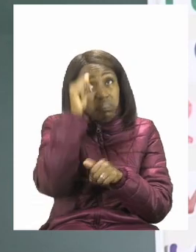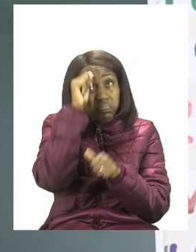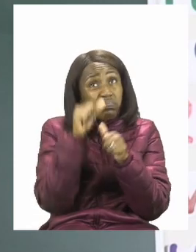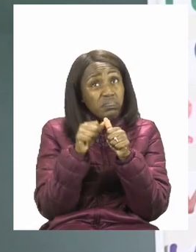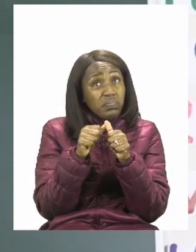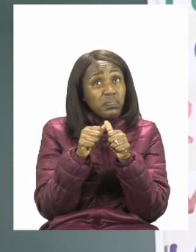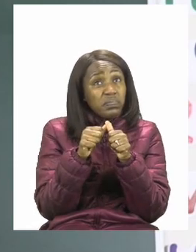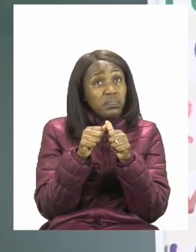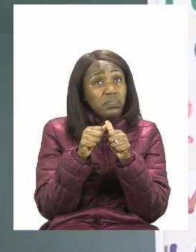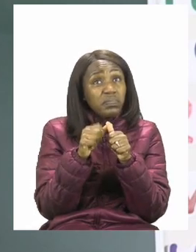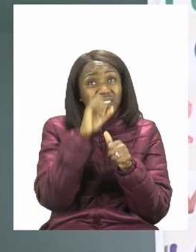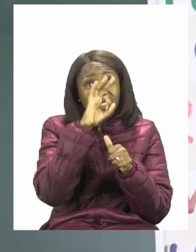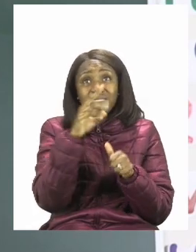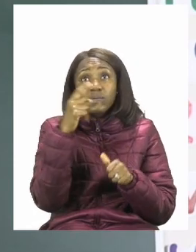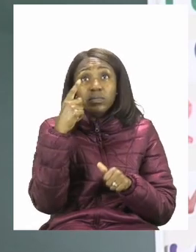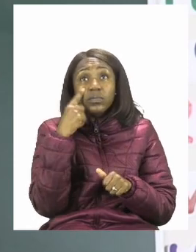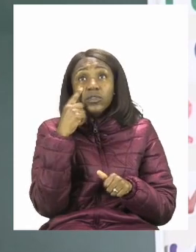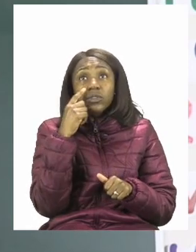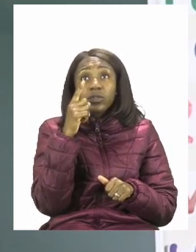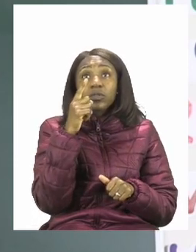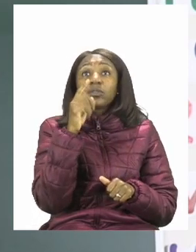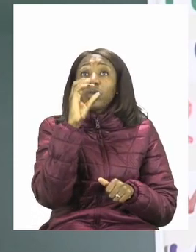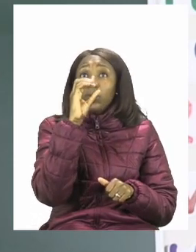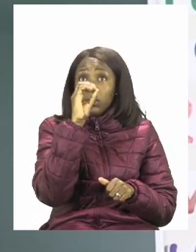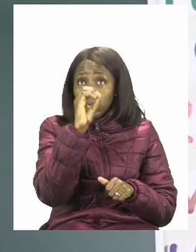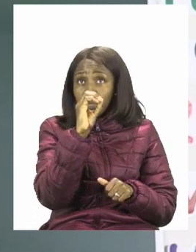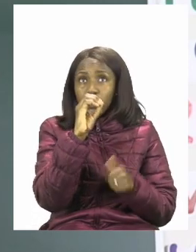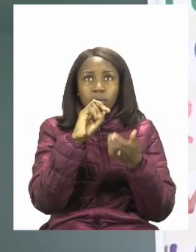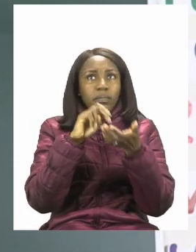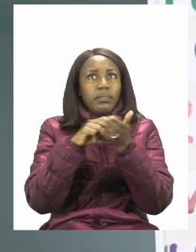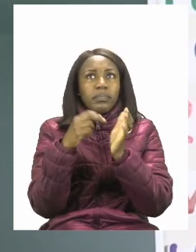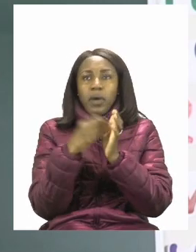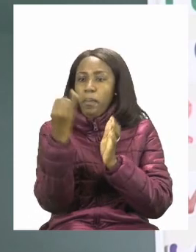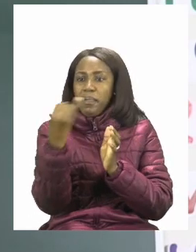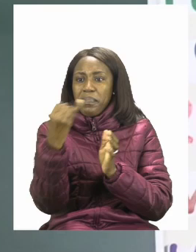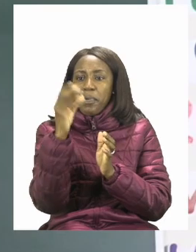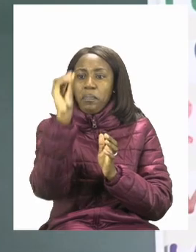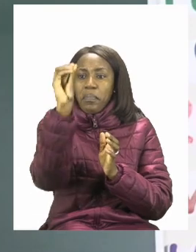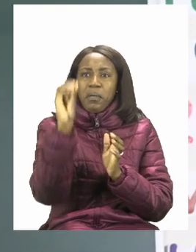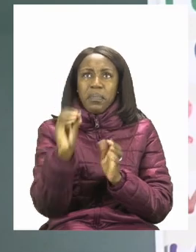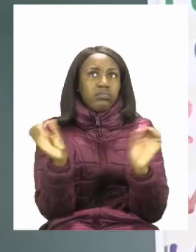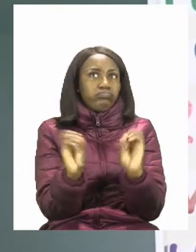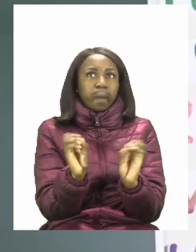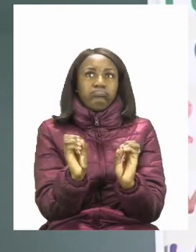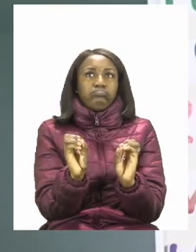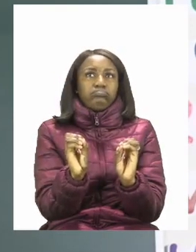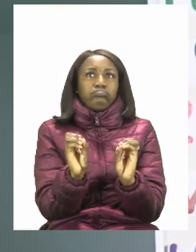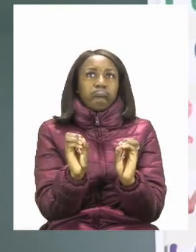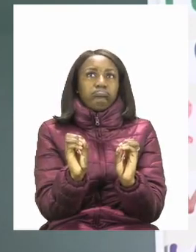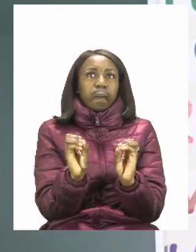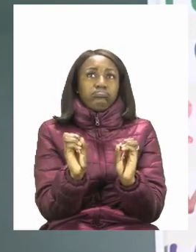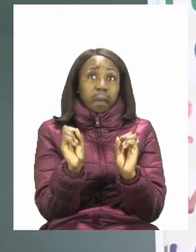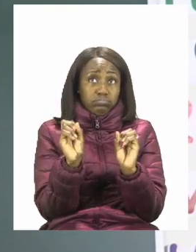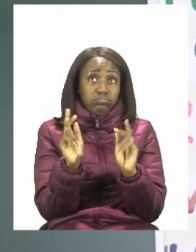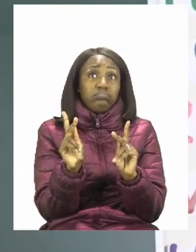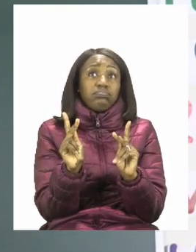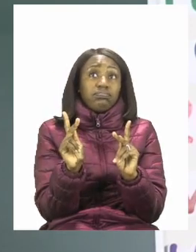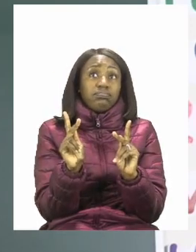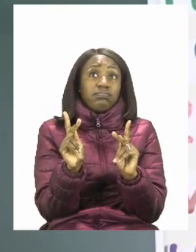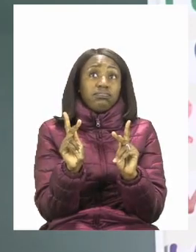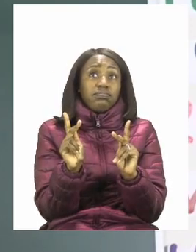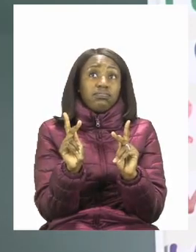on? If the placeholder says 0, then we put absolutely nothing on that